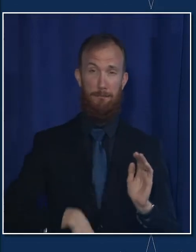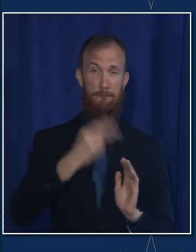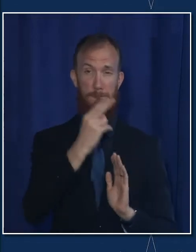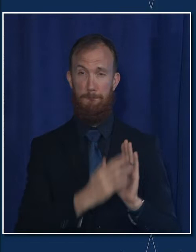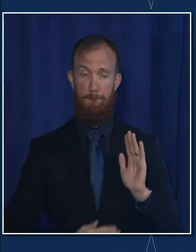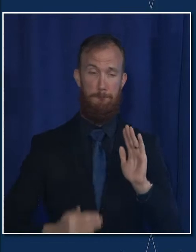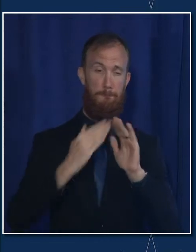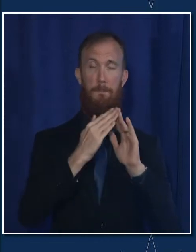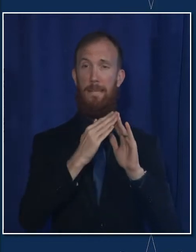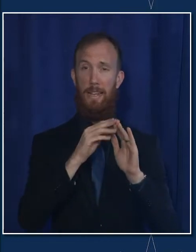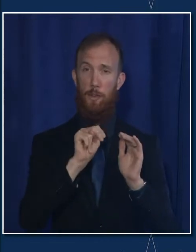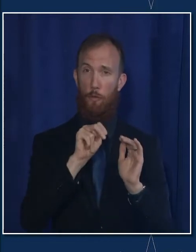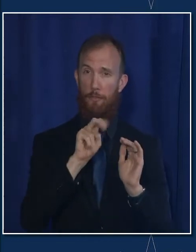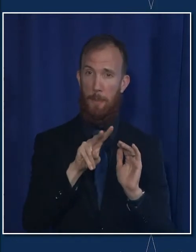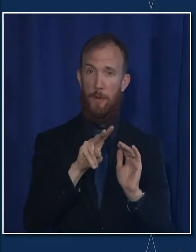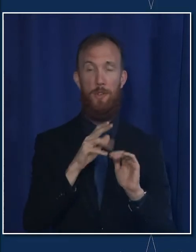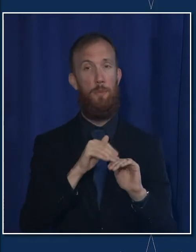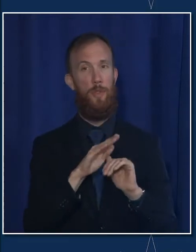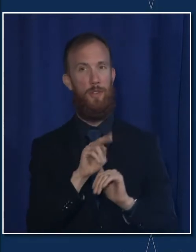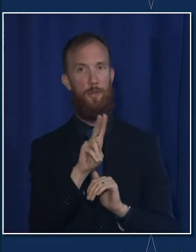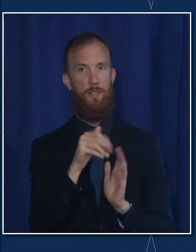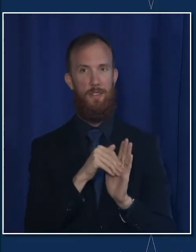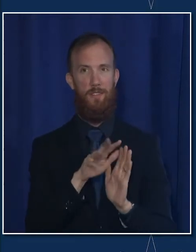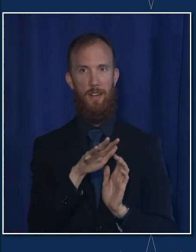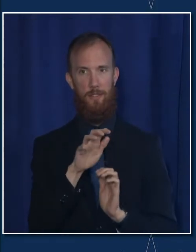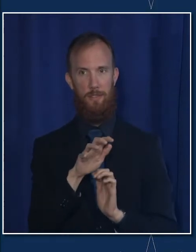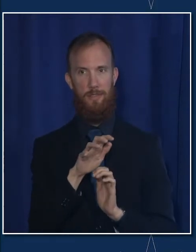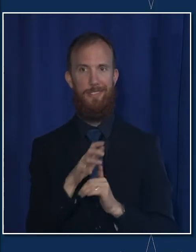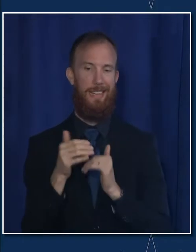We're currently averaging between 400 and 500 a day.